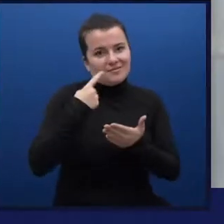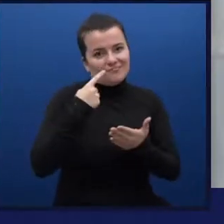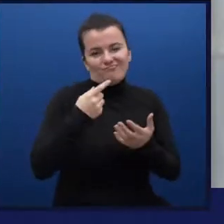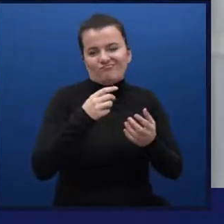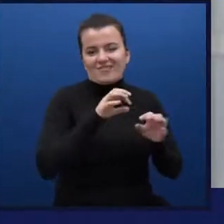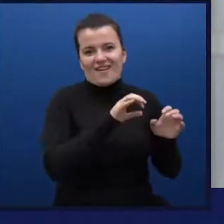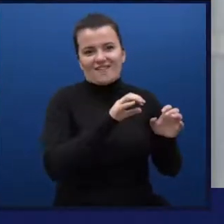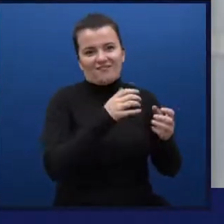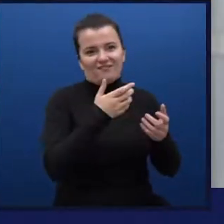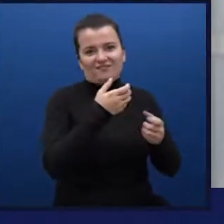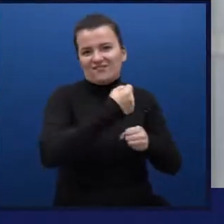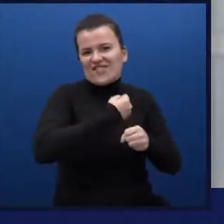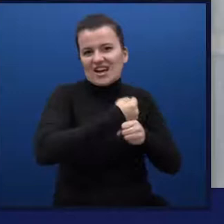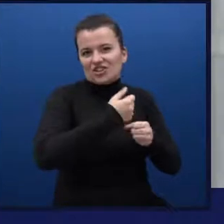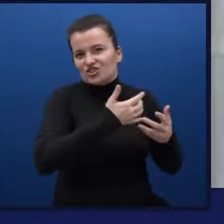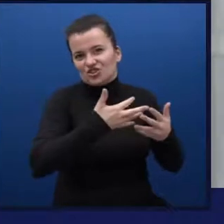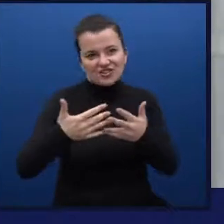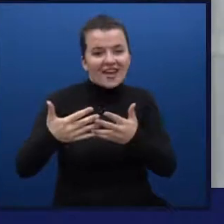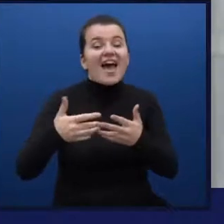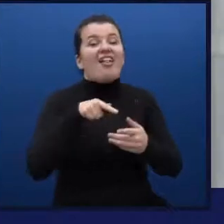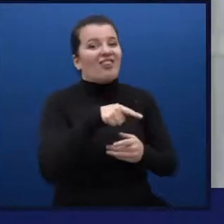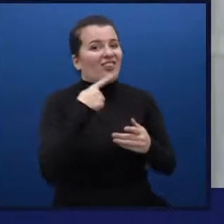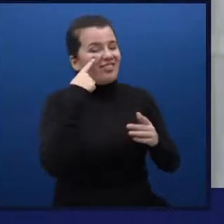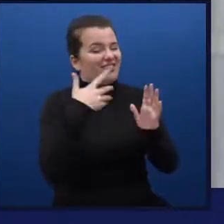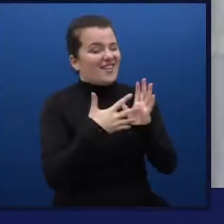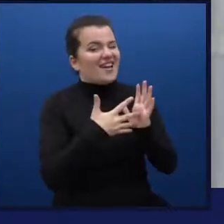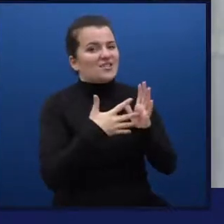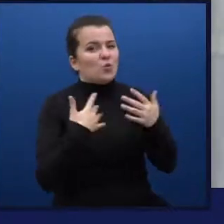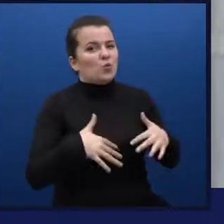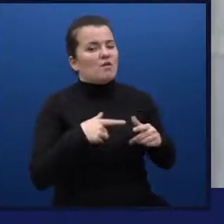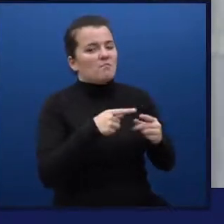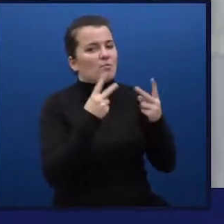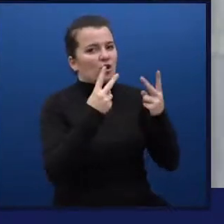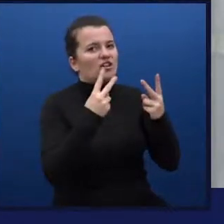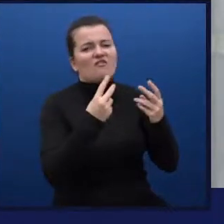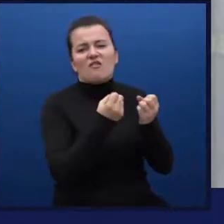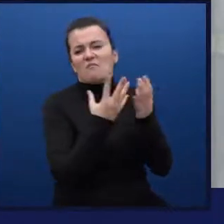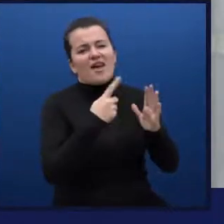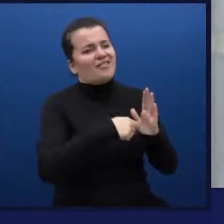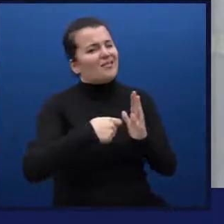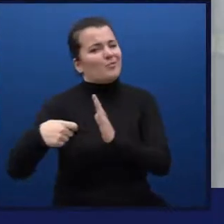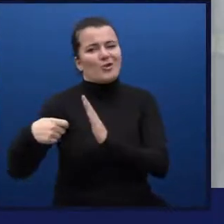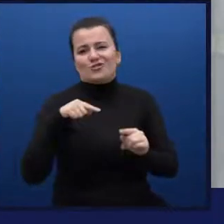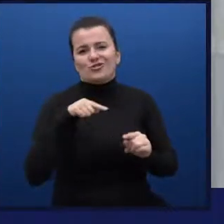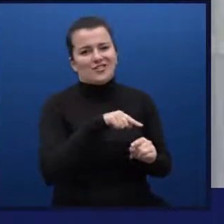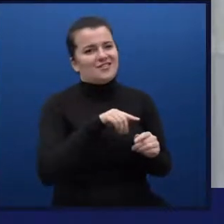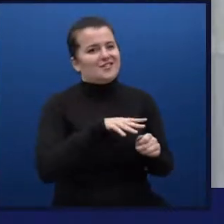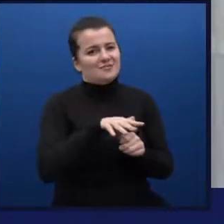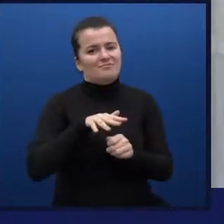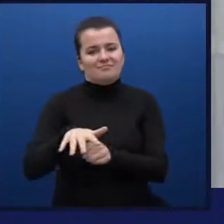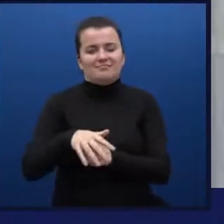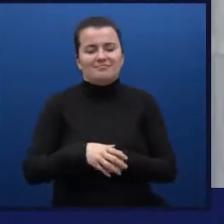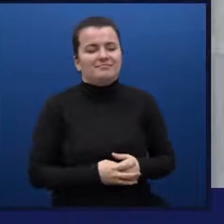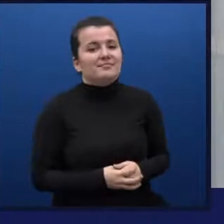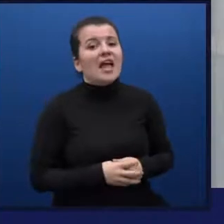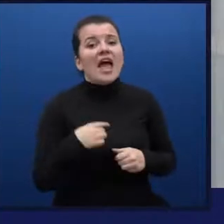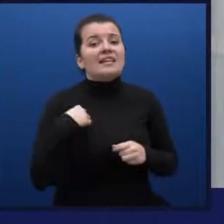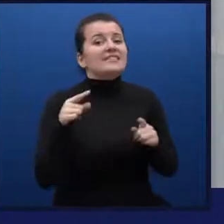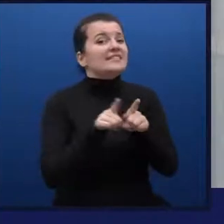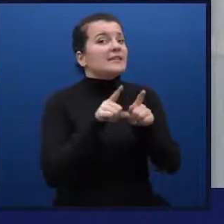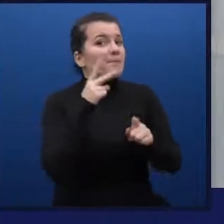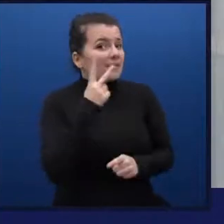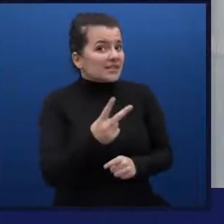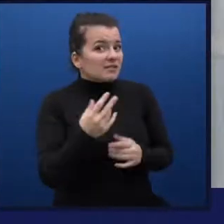is much needed for many of these projects. And I do see to